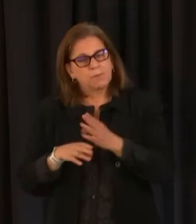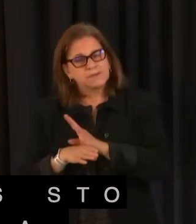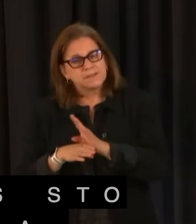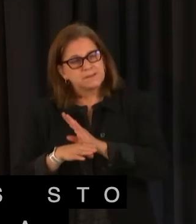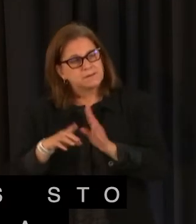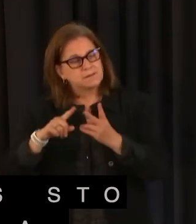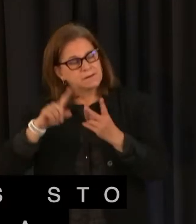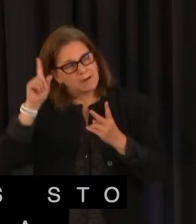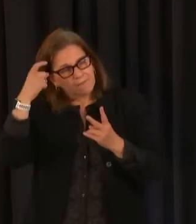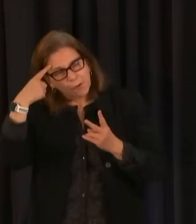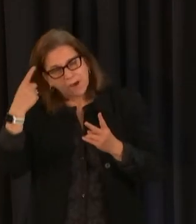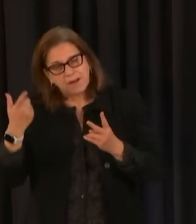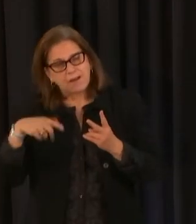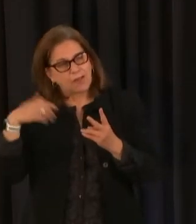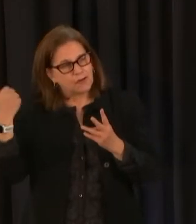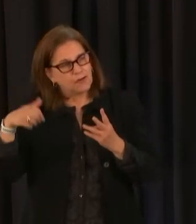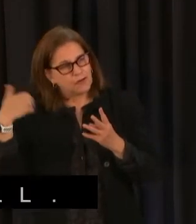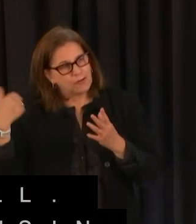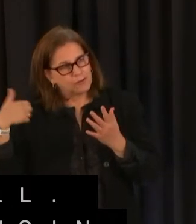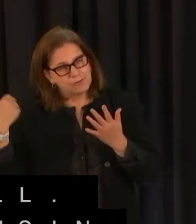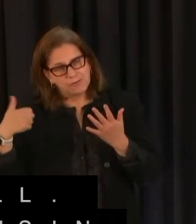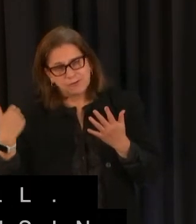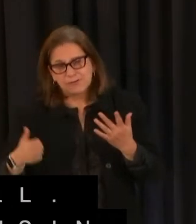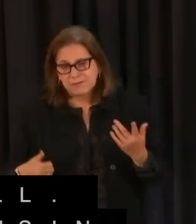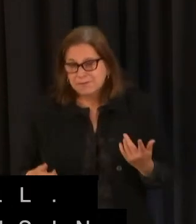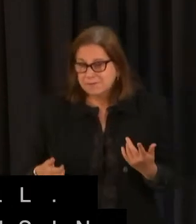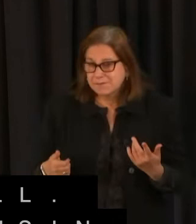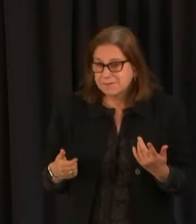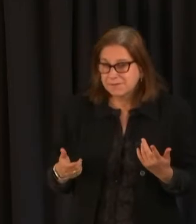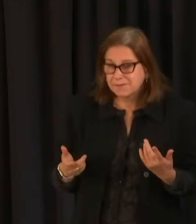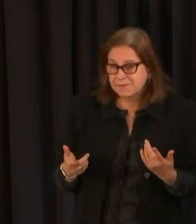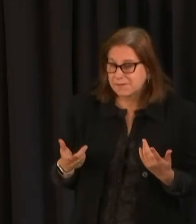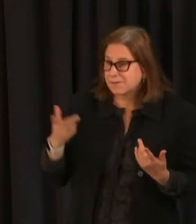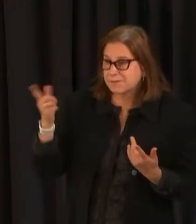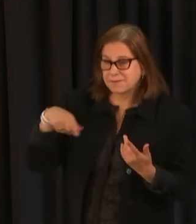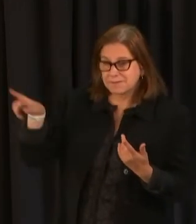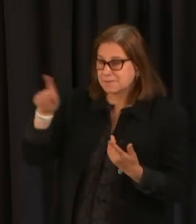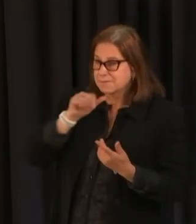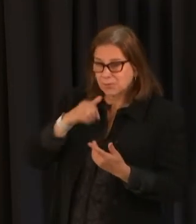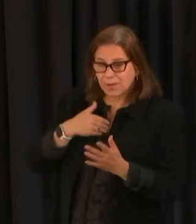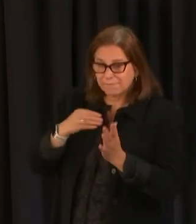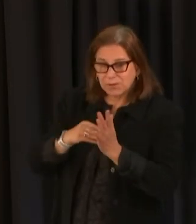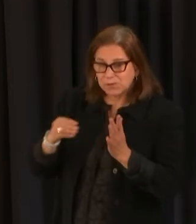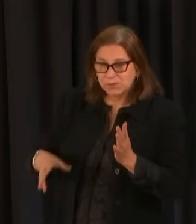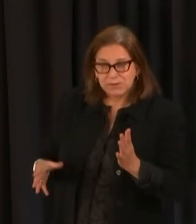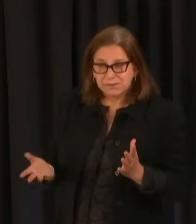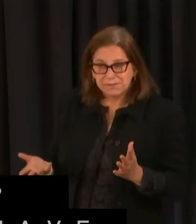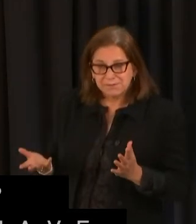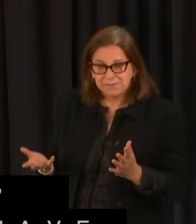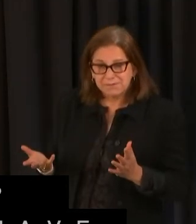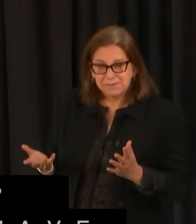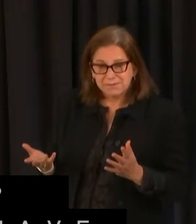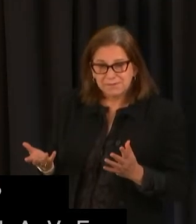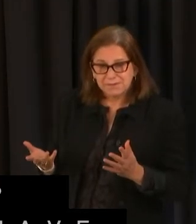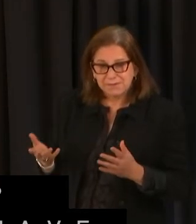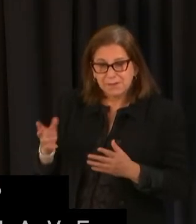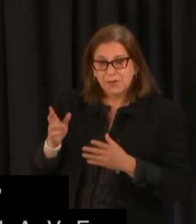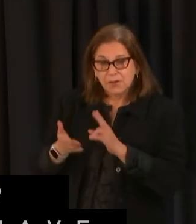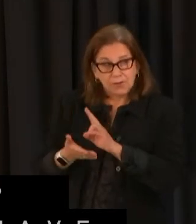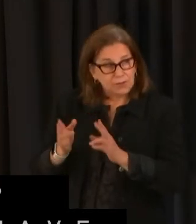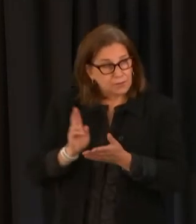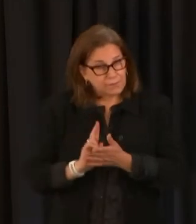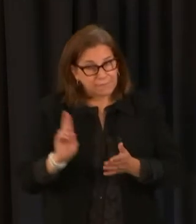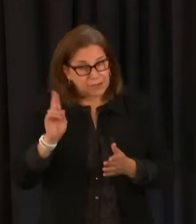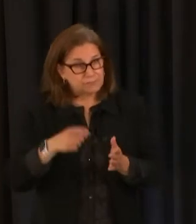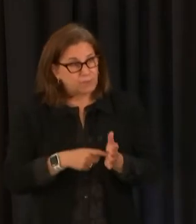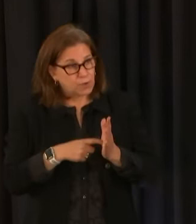government agencies? They don't have students. For staff. I'm saying the universities are requiring staff to get